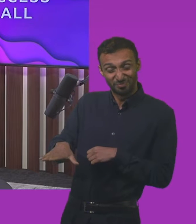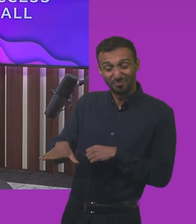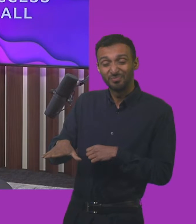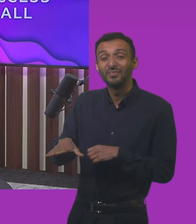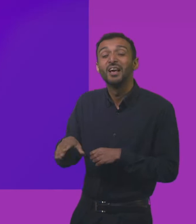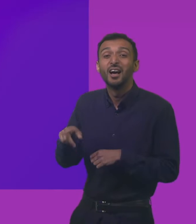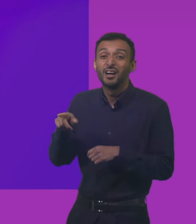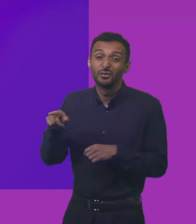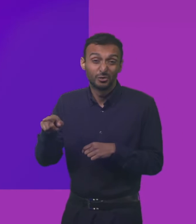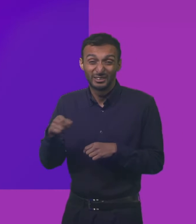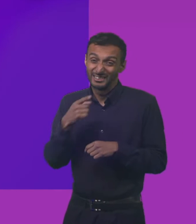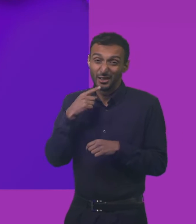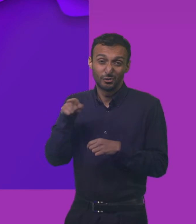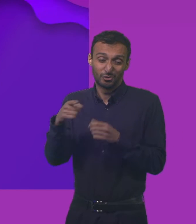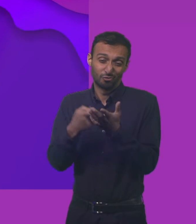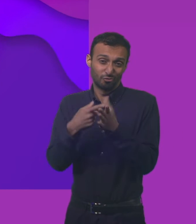of racy.